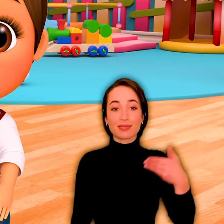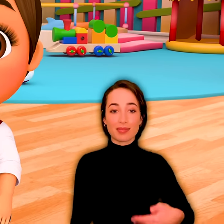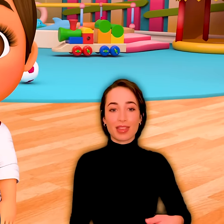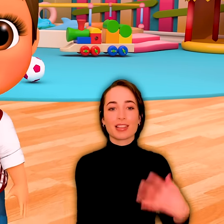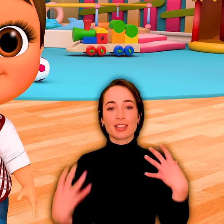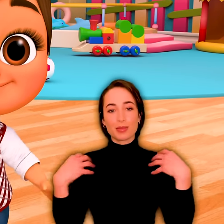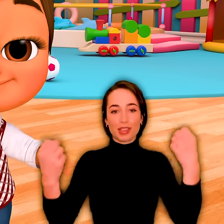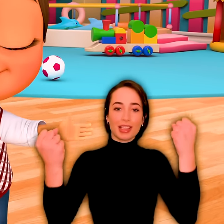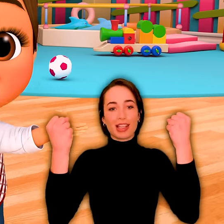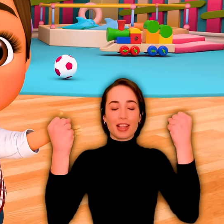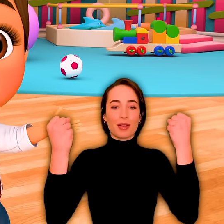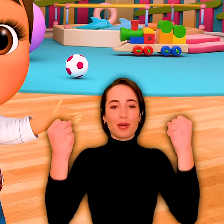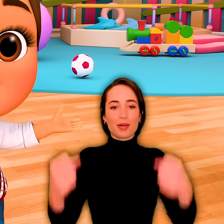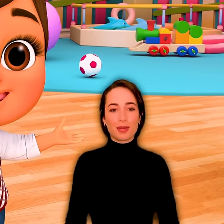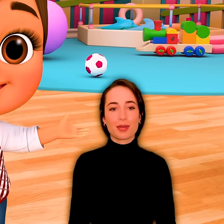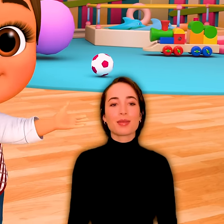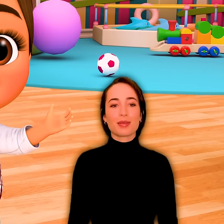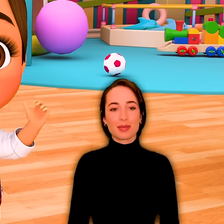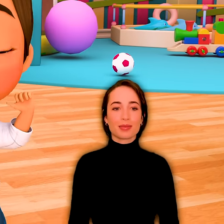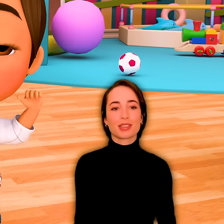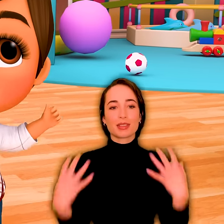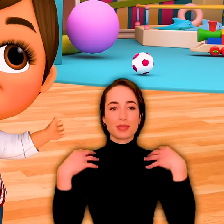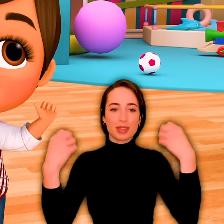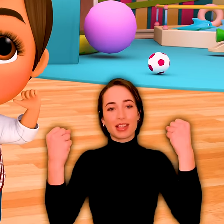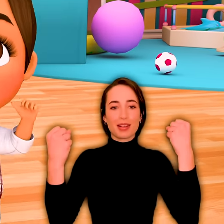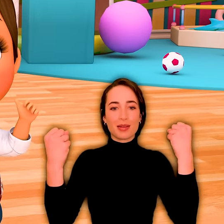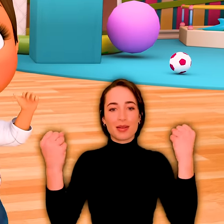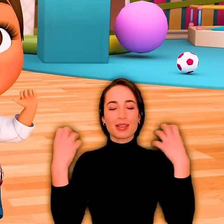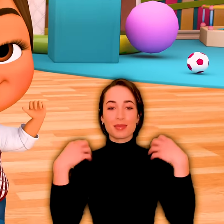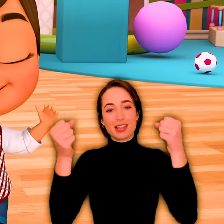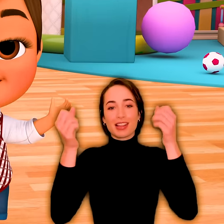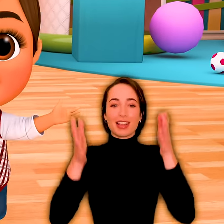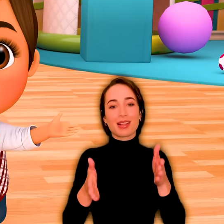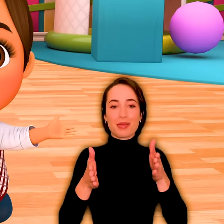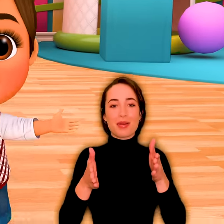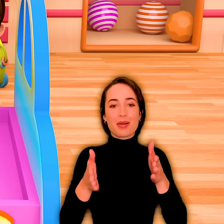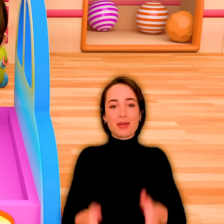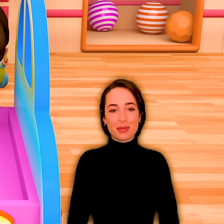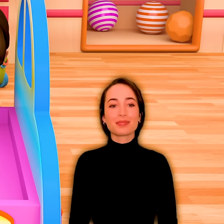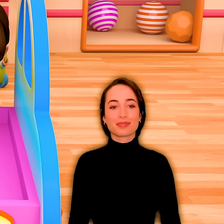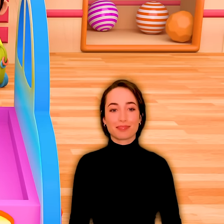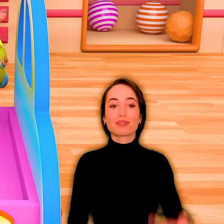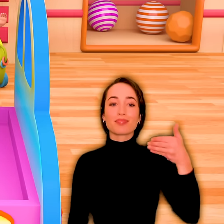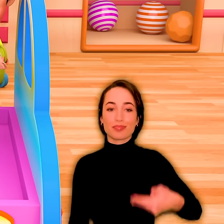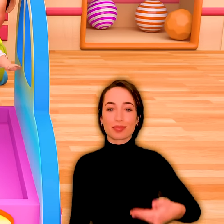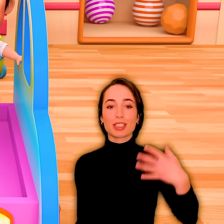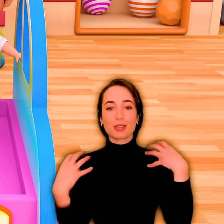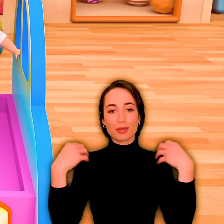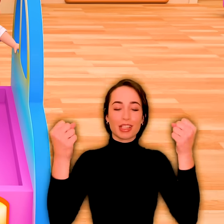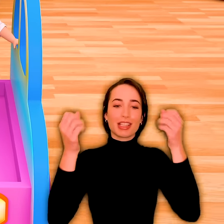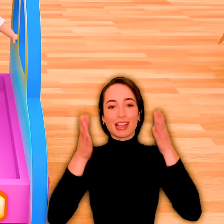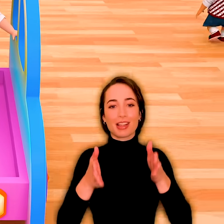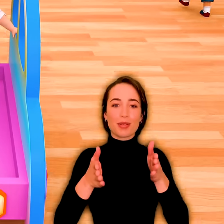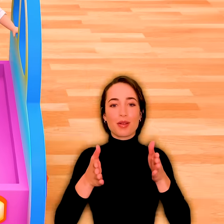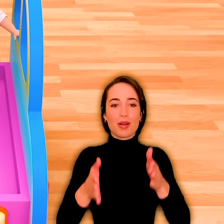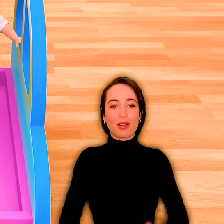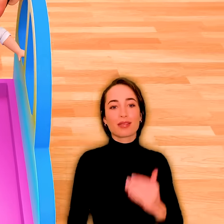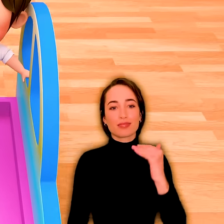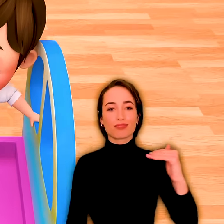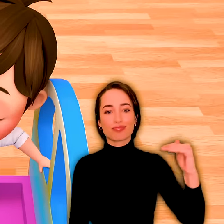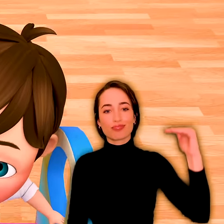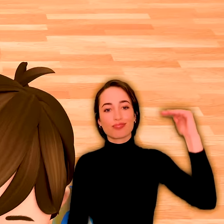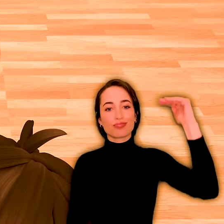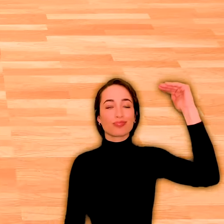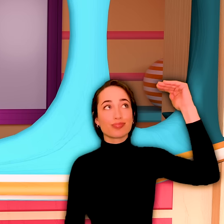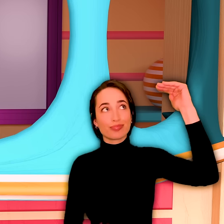i'm gonna be a superhero superhero superhero i'm gonna be a superhero